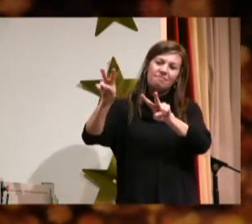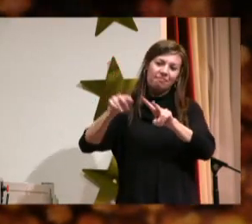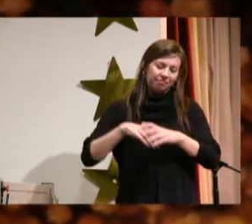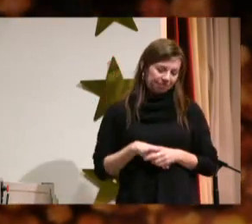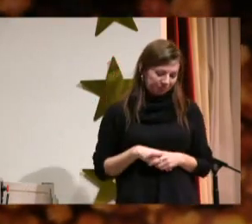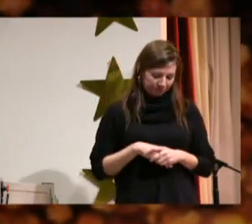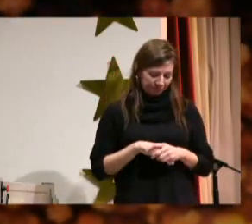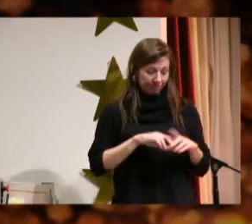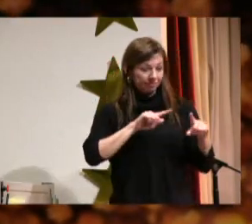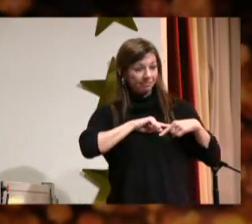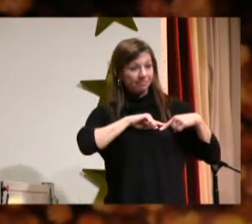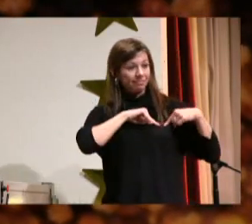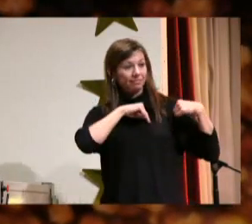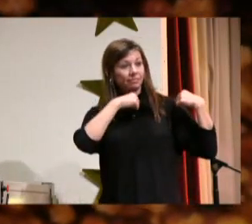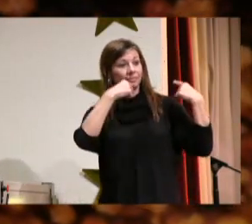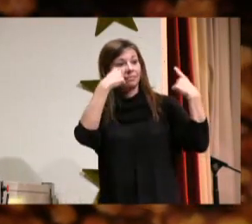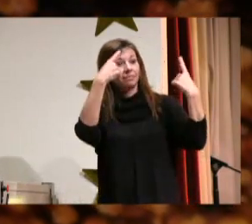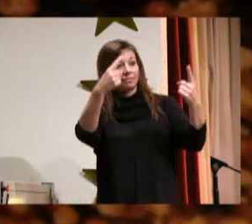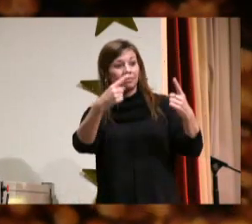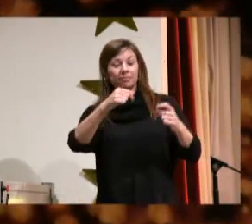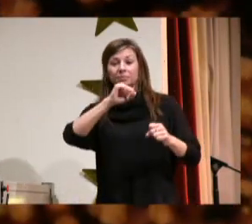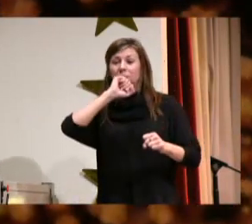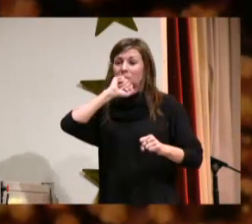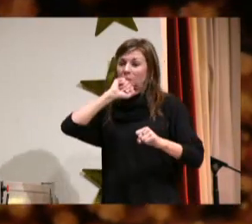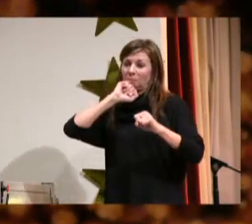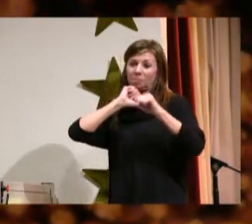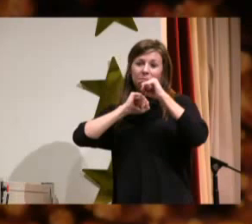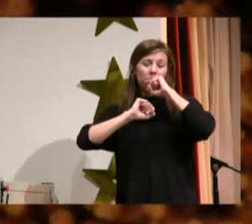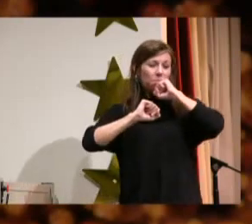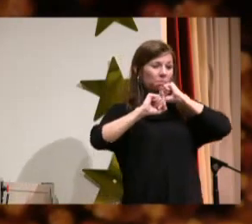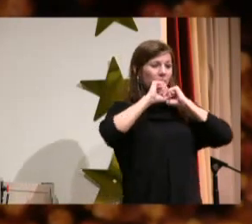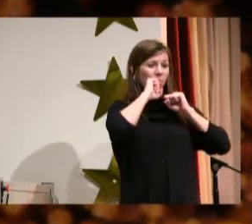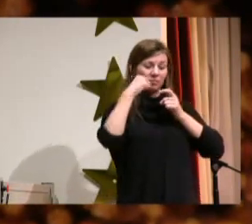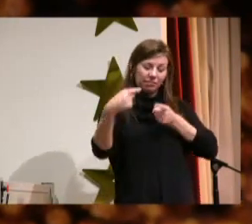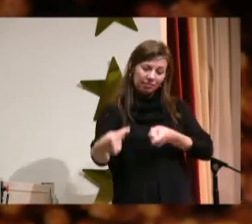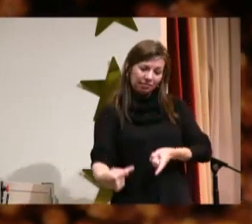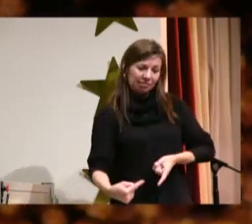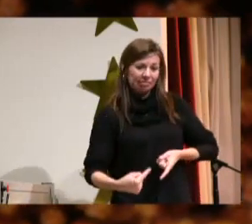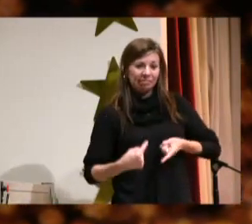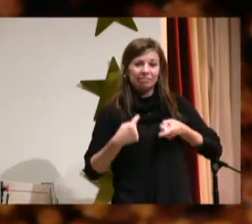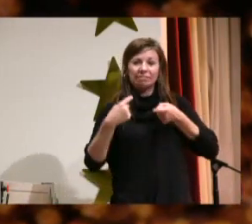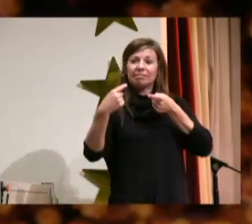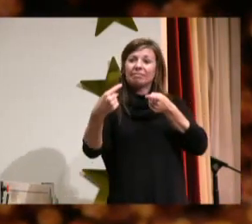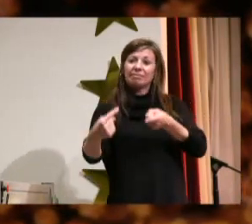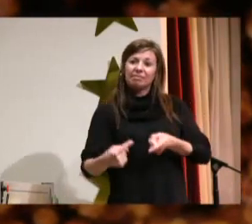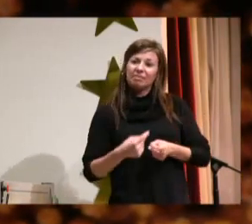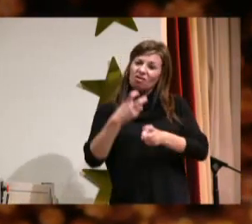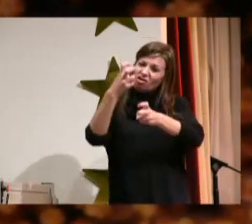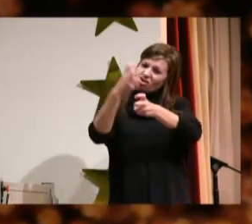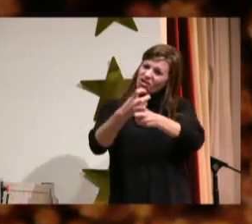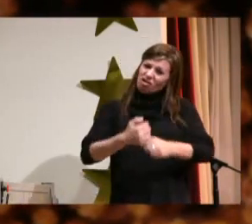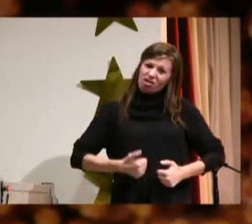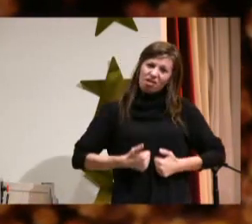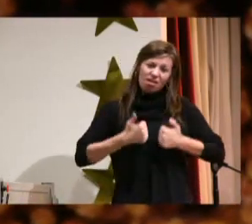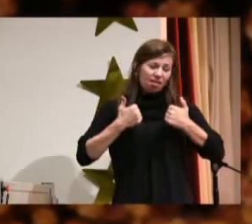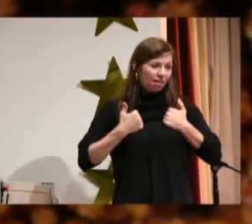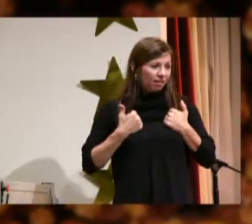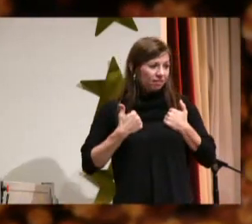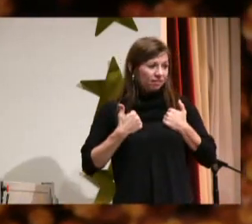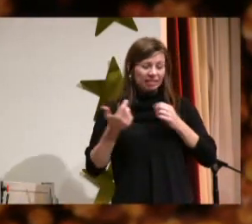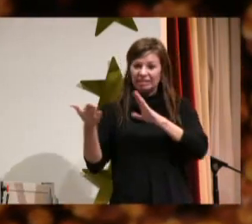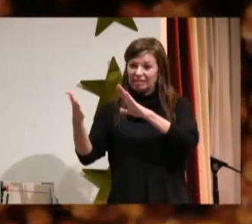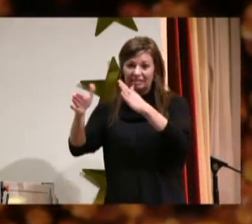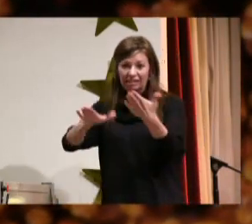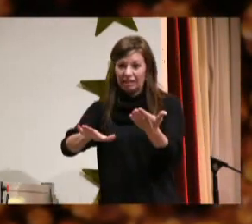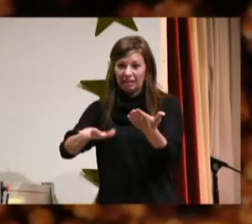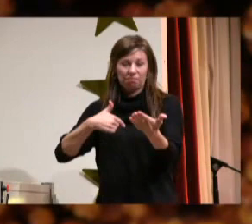hard living, but I'm afraid to die, 'cause I don't know